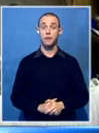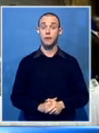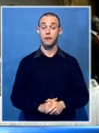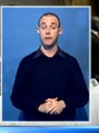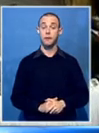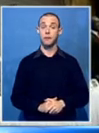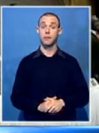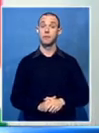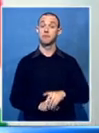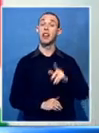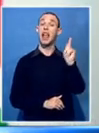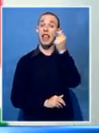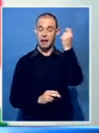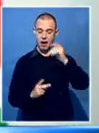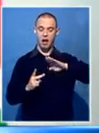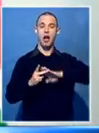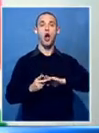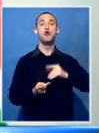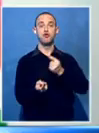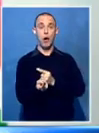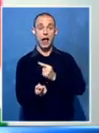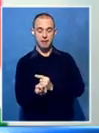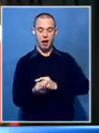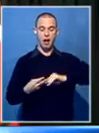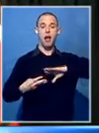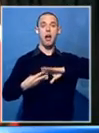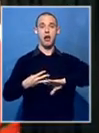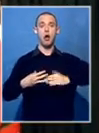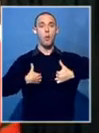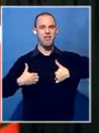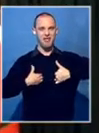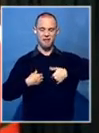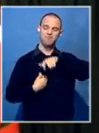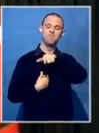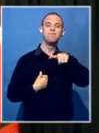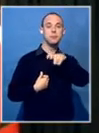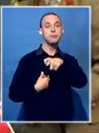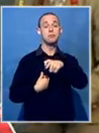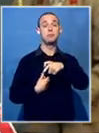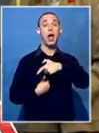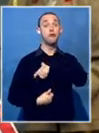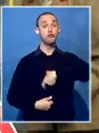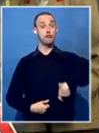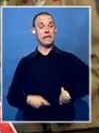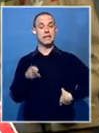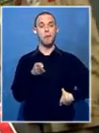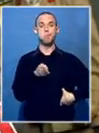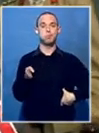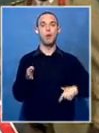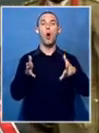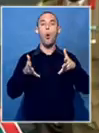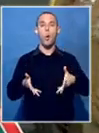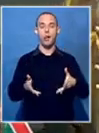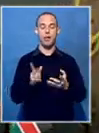The presidents of Kenya, Uganda, Tanzania, Burundi, and Rwanda, the countries that make the East African community, will meet in Dar es Salaam